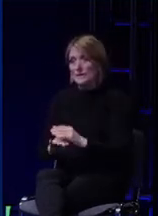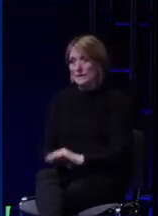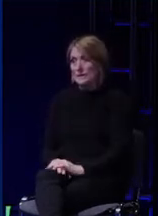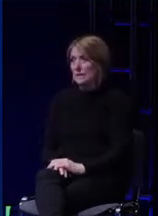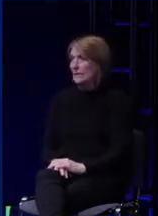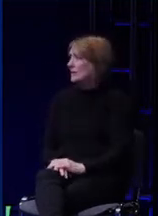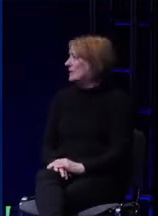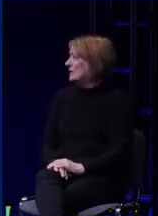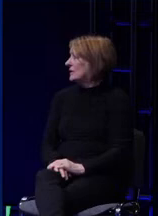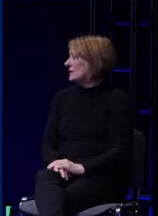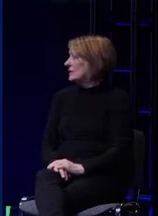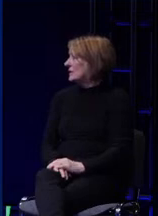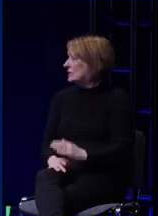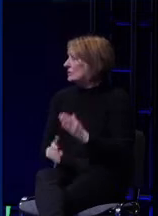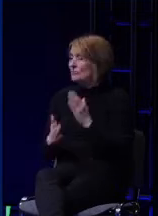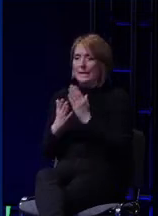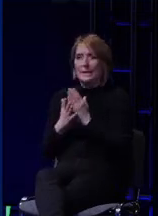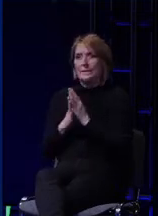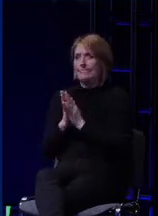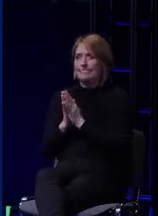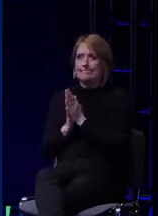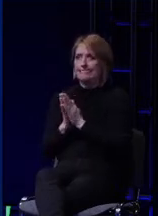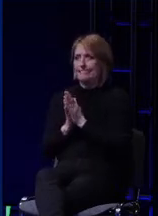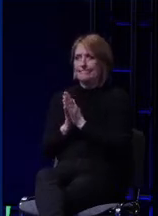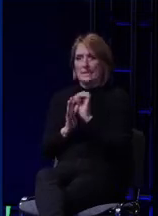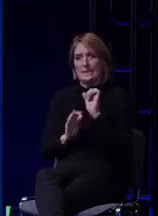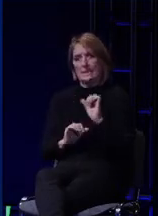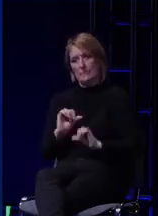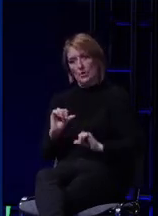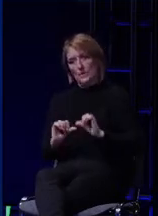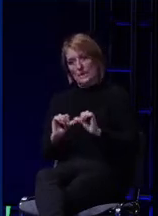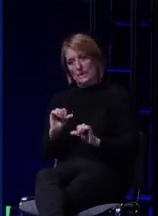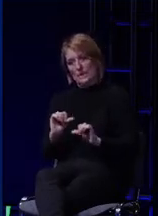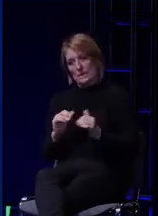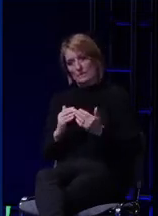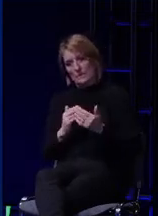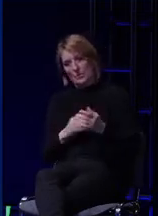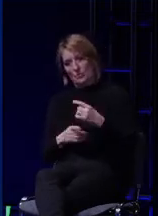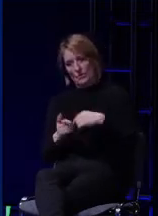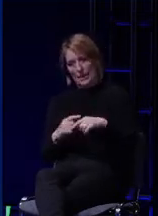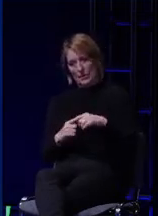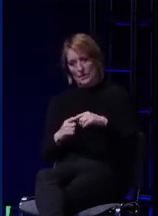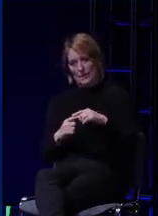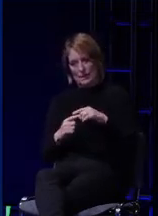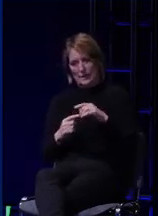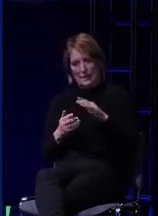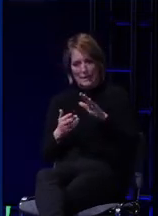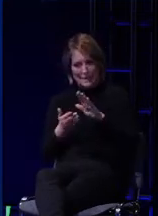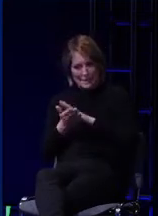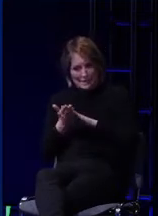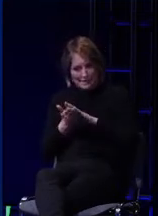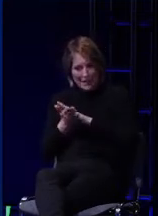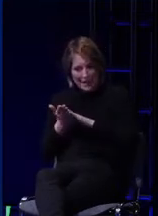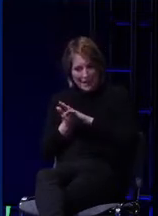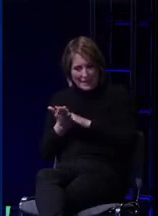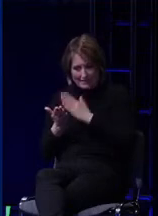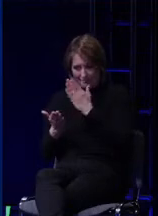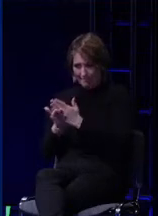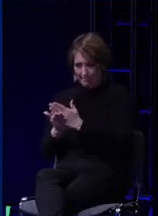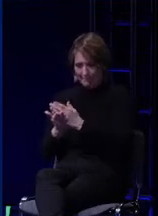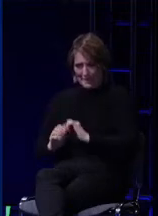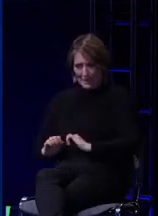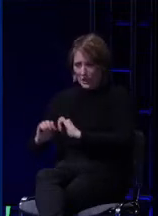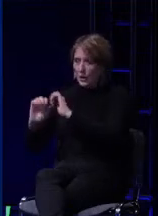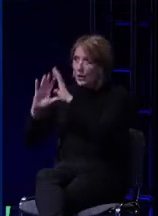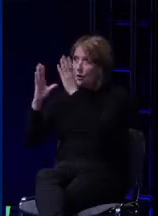really like, it was a kind of process of really, defining what is in her world, and then